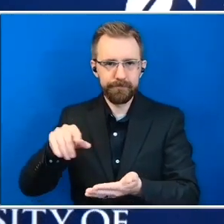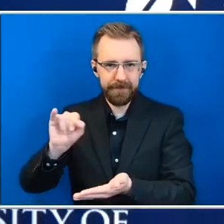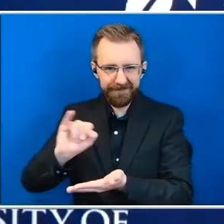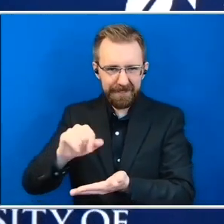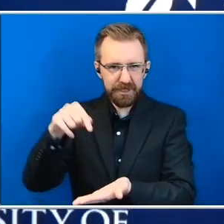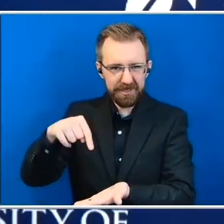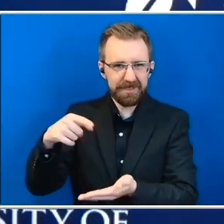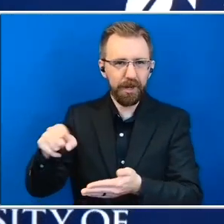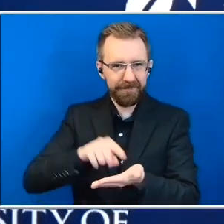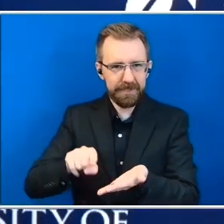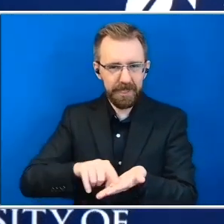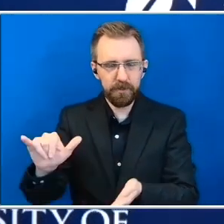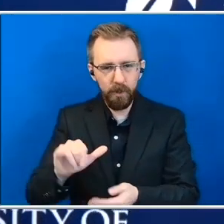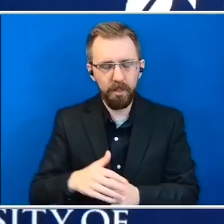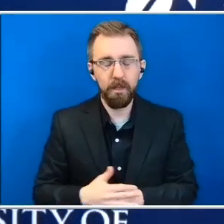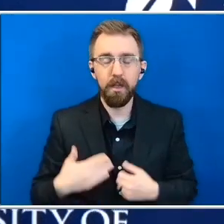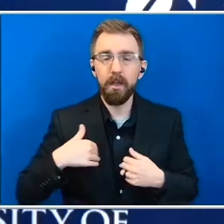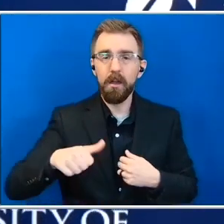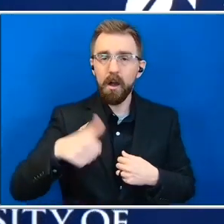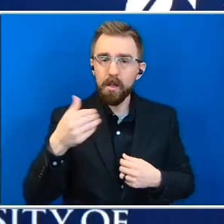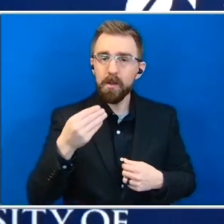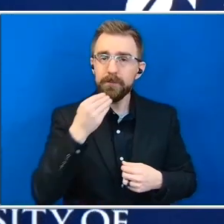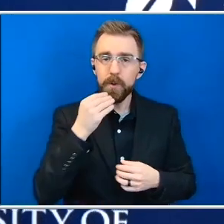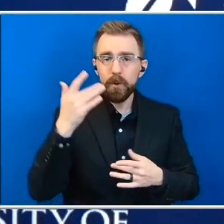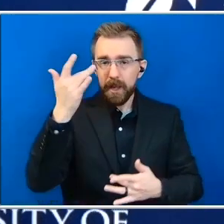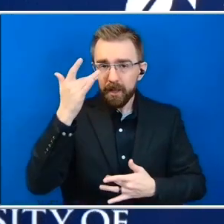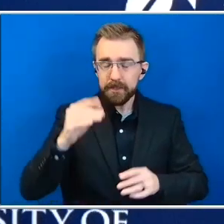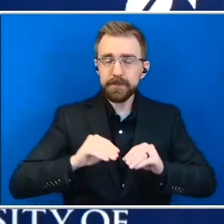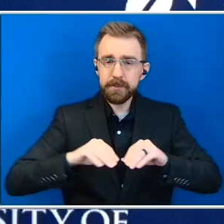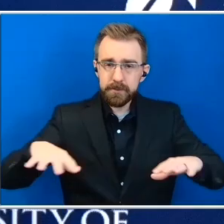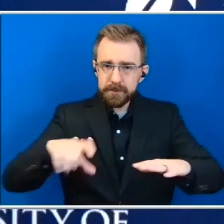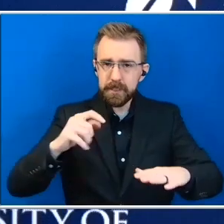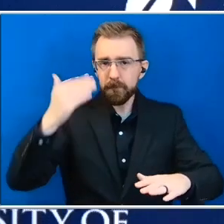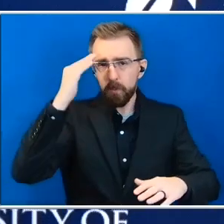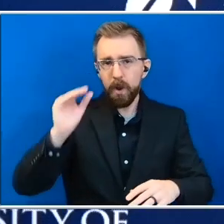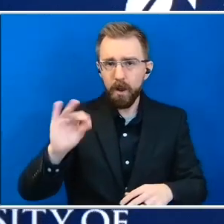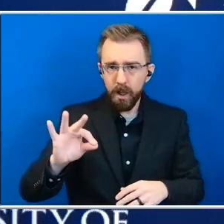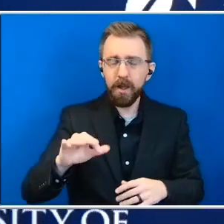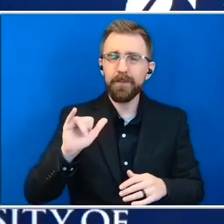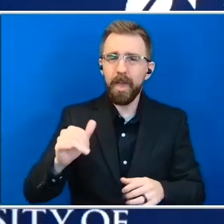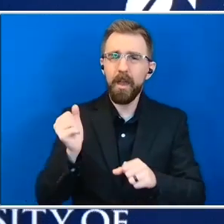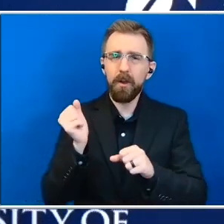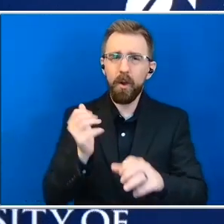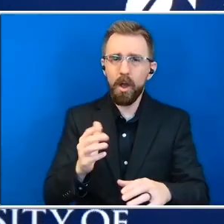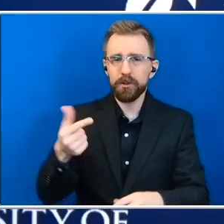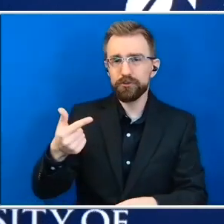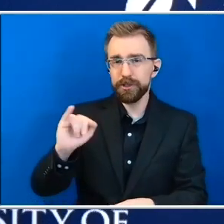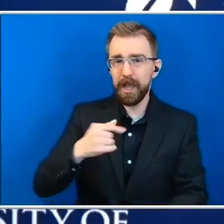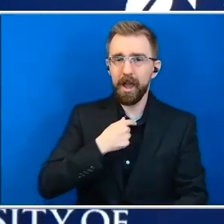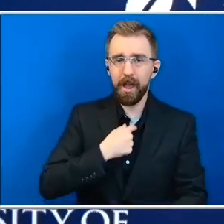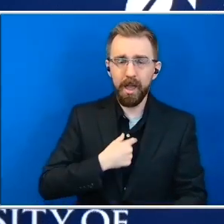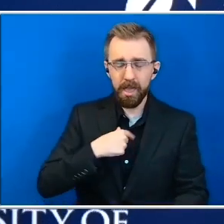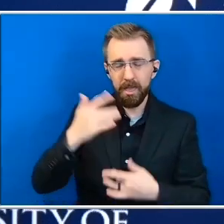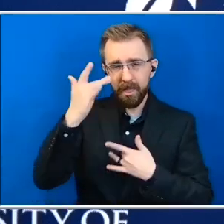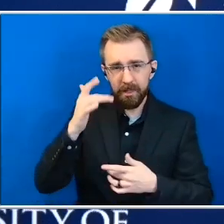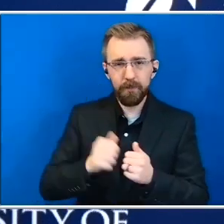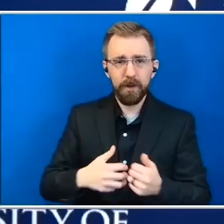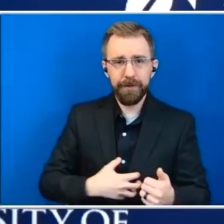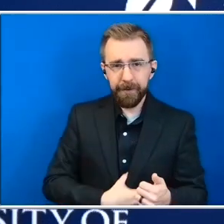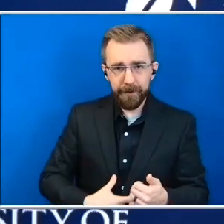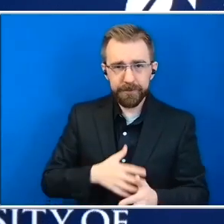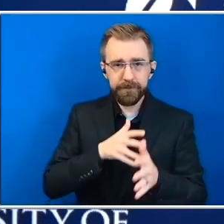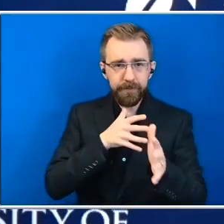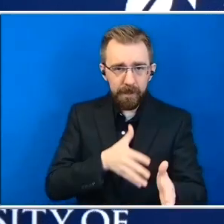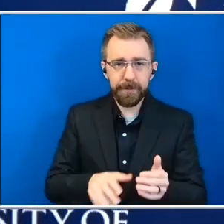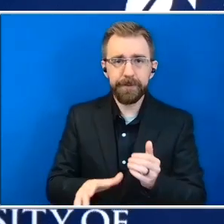also other foodborne illnesses that we need to be aware of that cause GI illness with nausea, vomiting, diarrhea, fever,